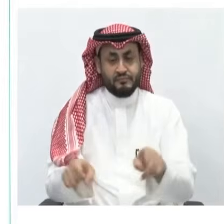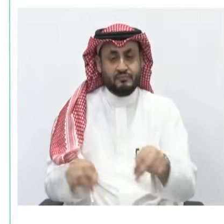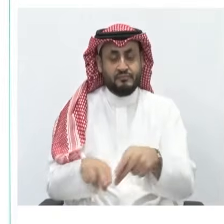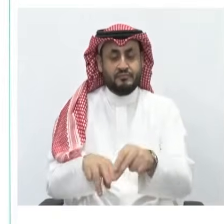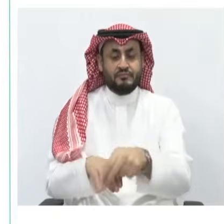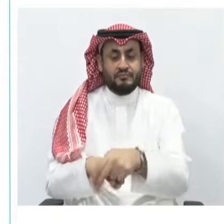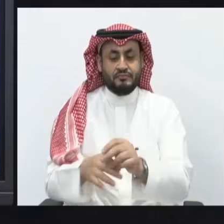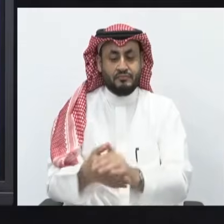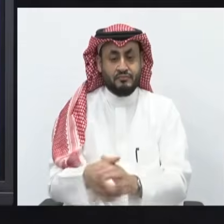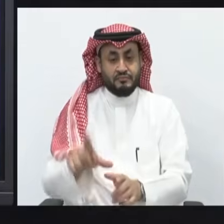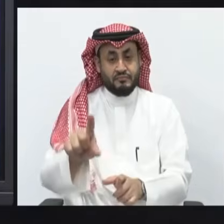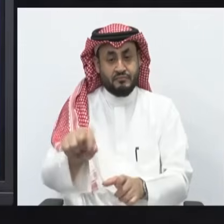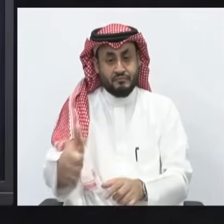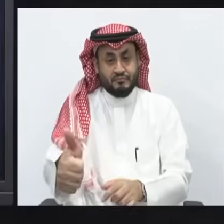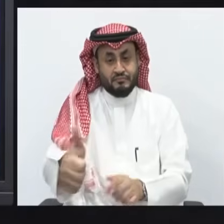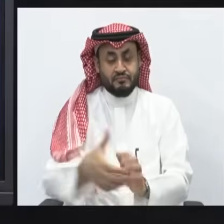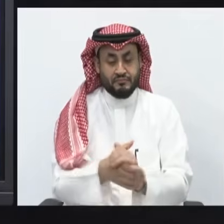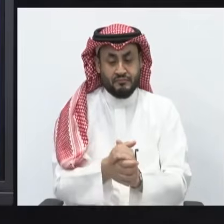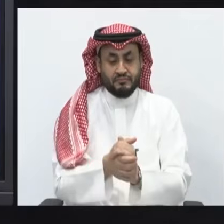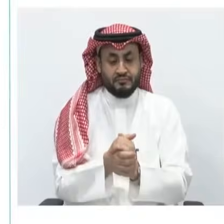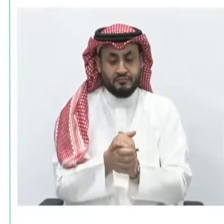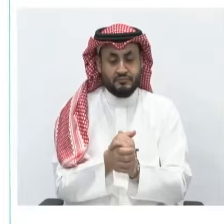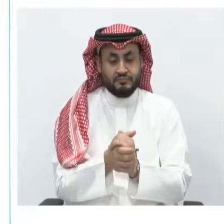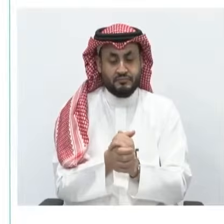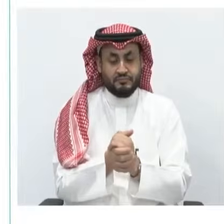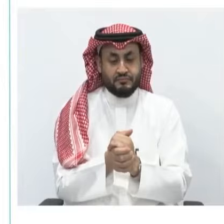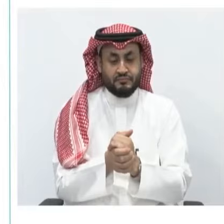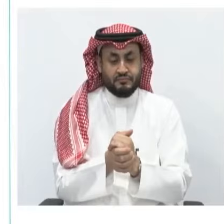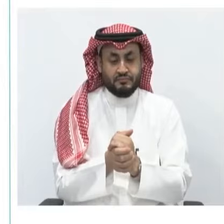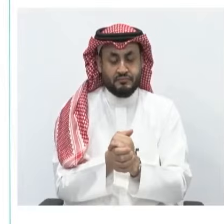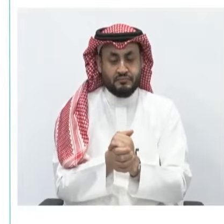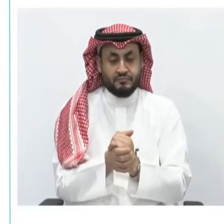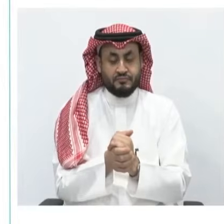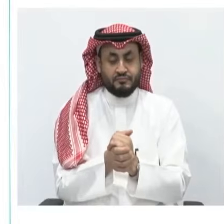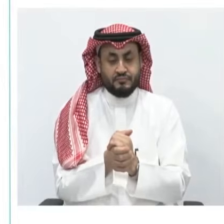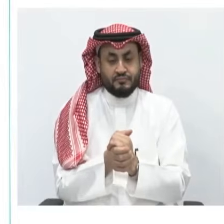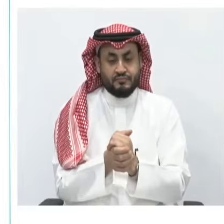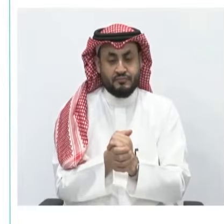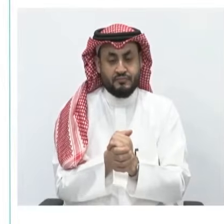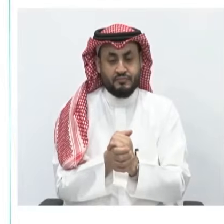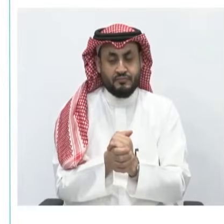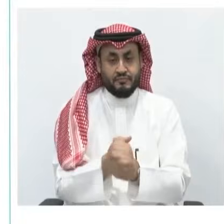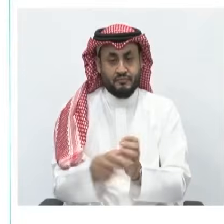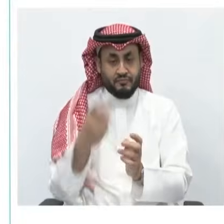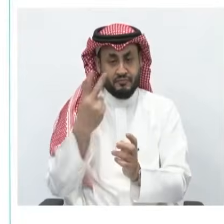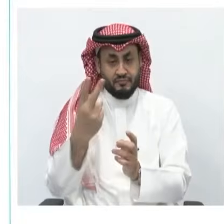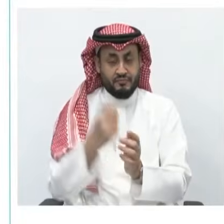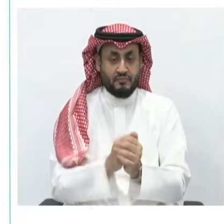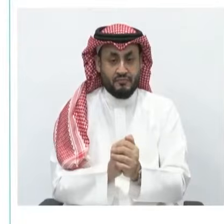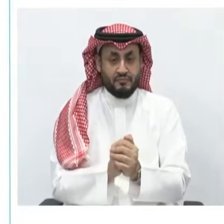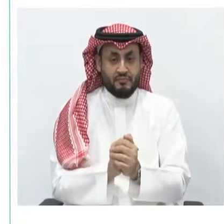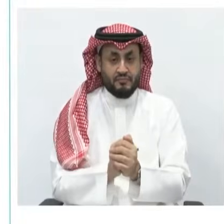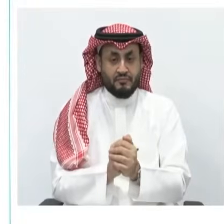and toes. Perfect, that's correct, excellent. Okay, now, number 2, listen, point